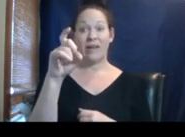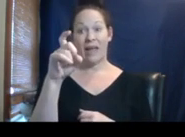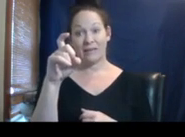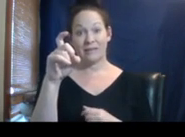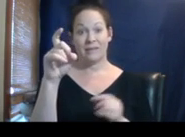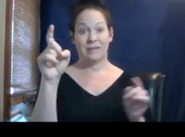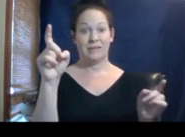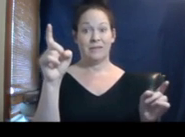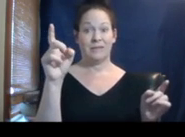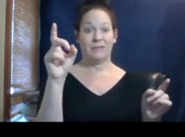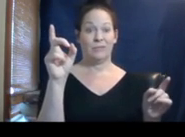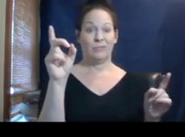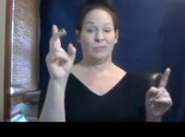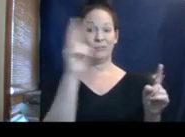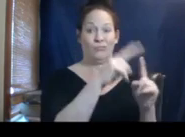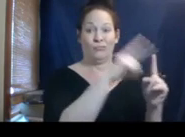this.